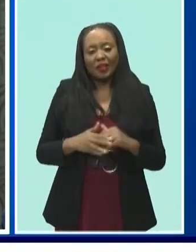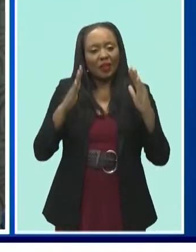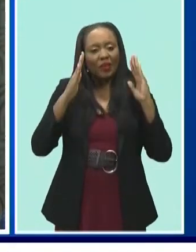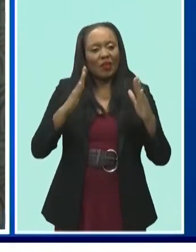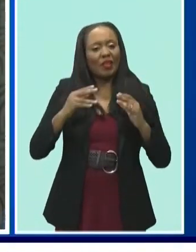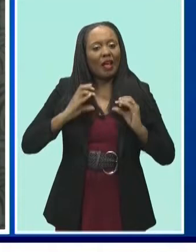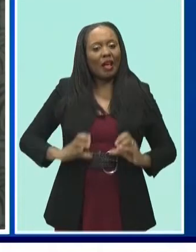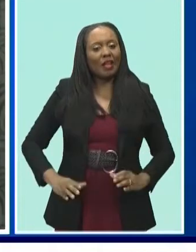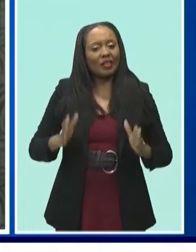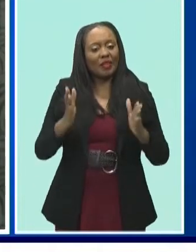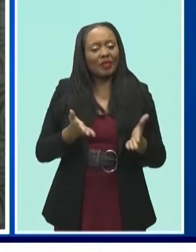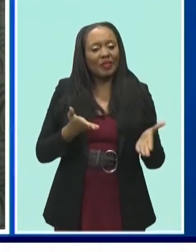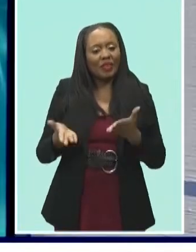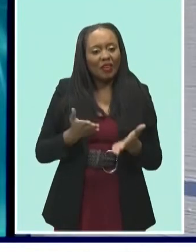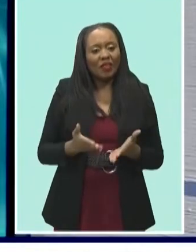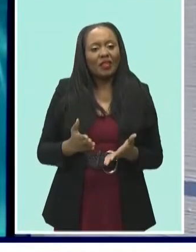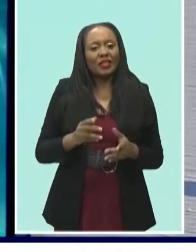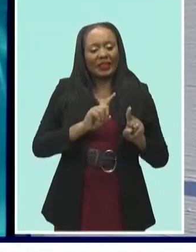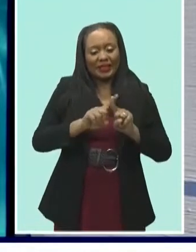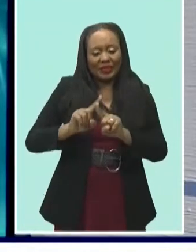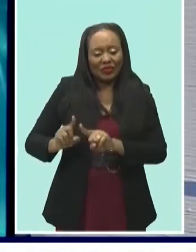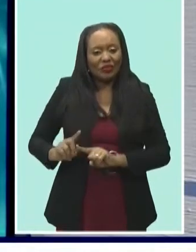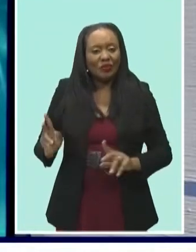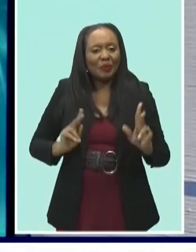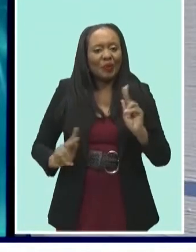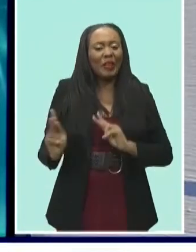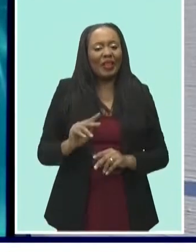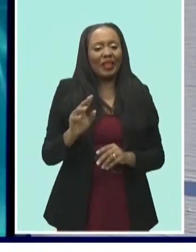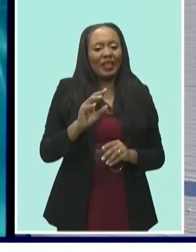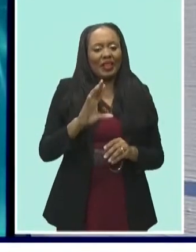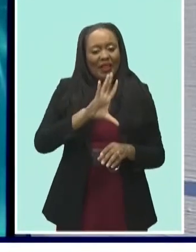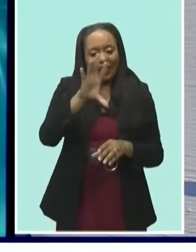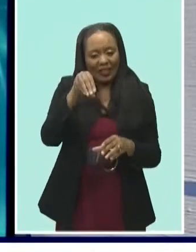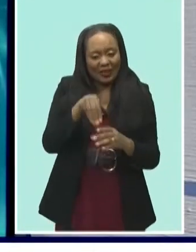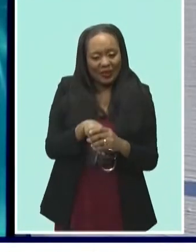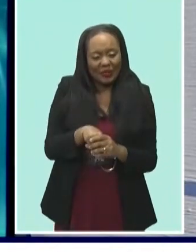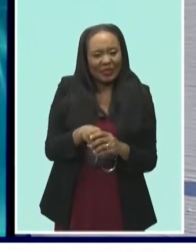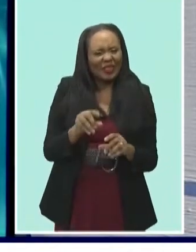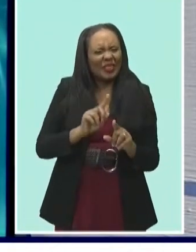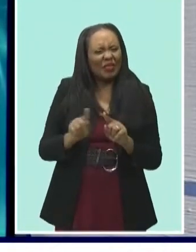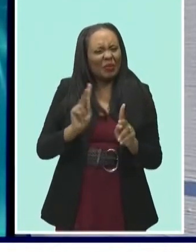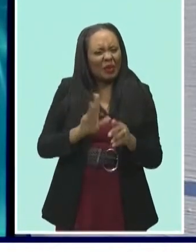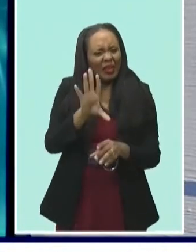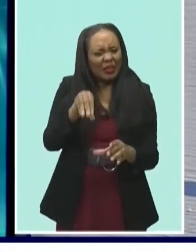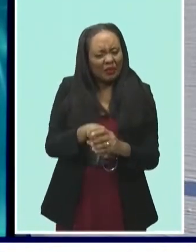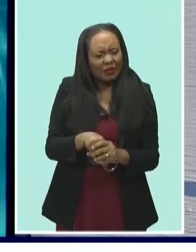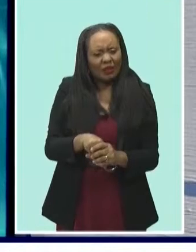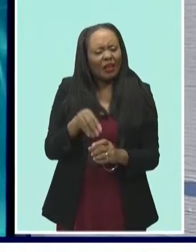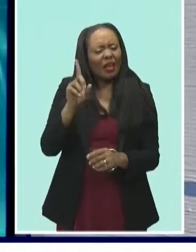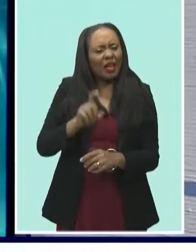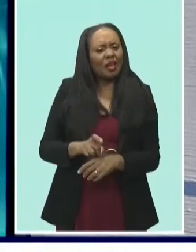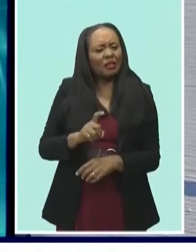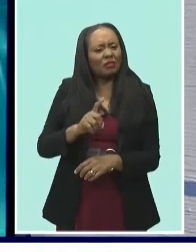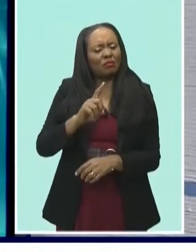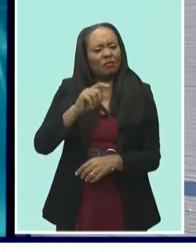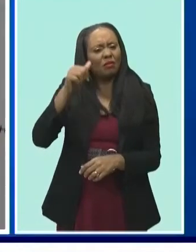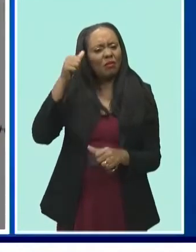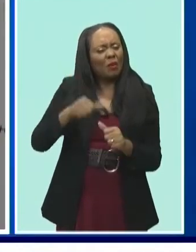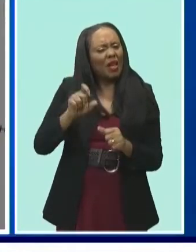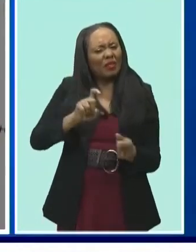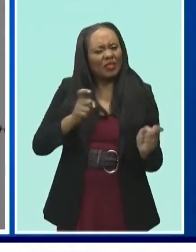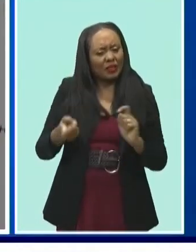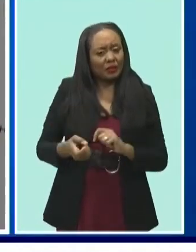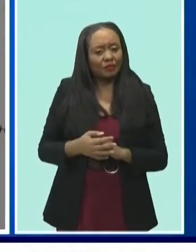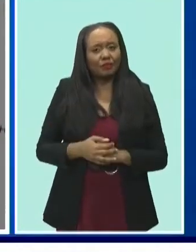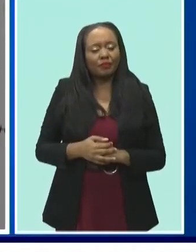the importance of diversity and inclusion, as Mr. Stour notes that the market is always changing. Our guests